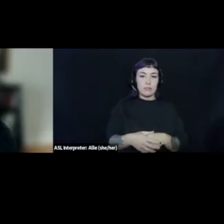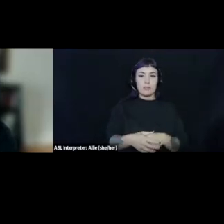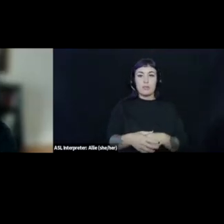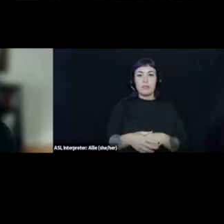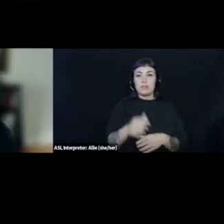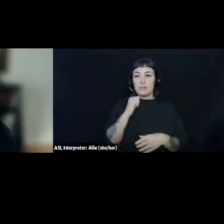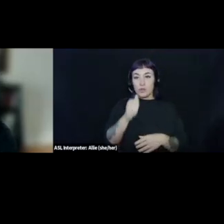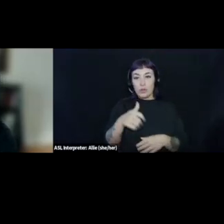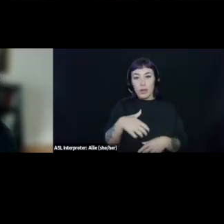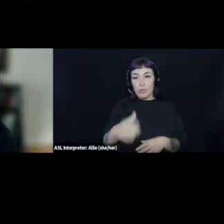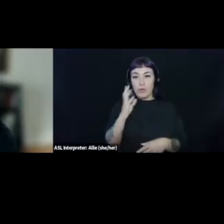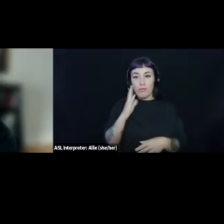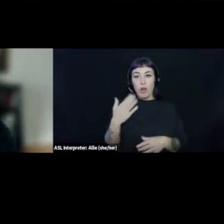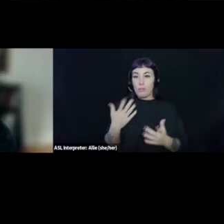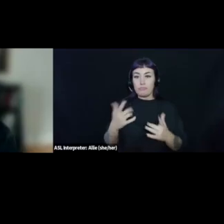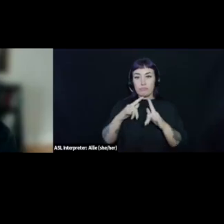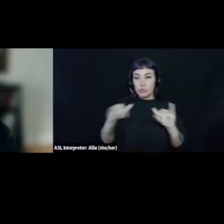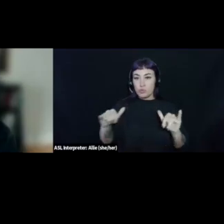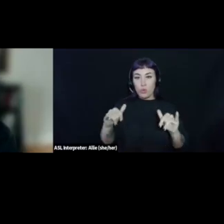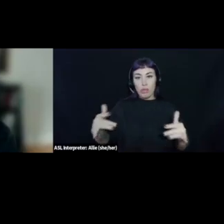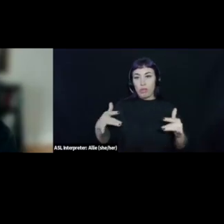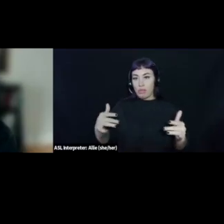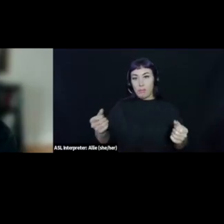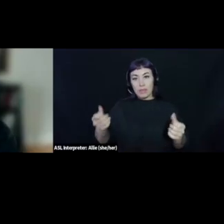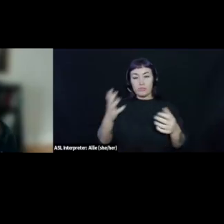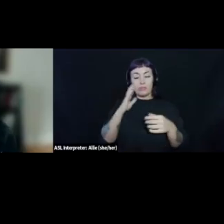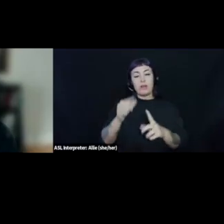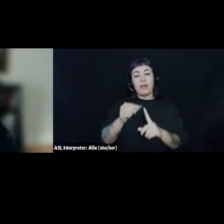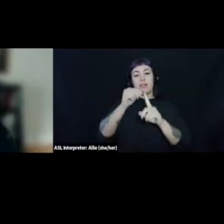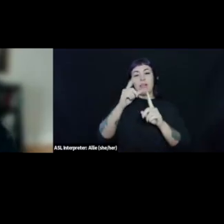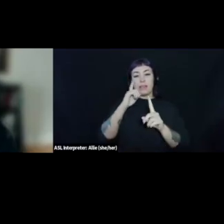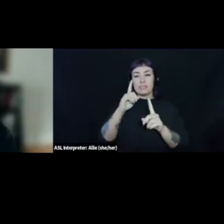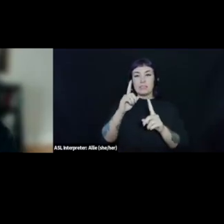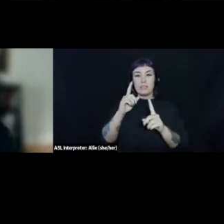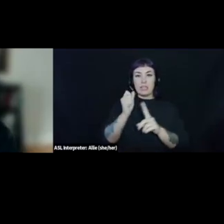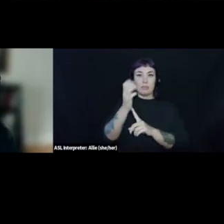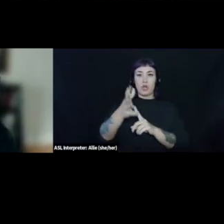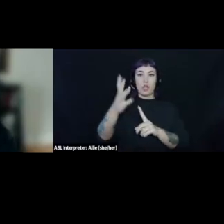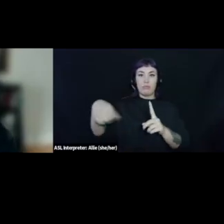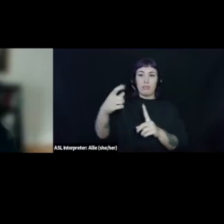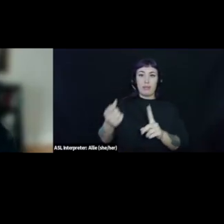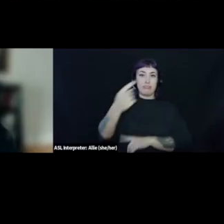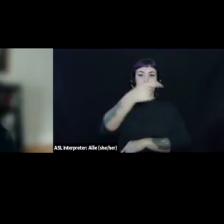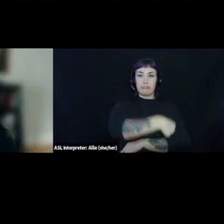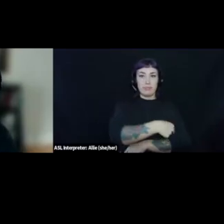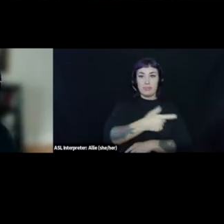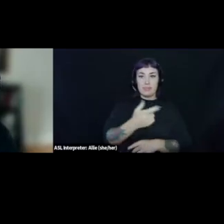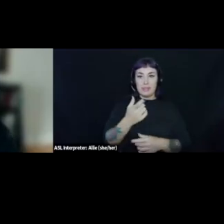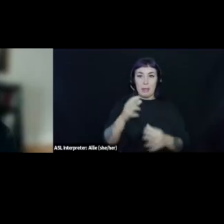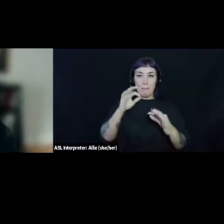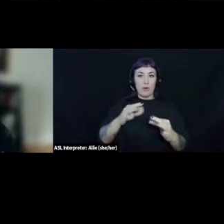get pregnant from mutual masturbation. I mean, unless the sperm goes really nuts and lands very